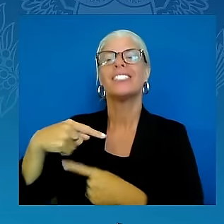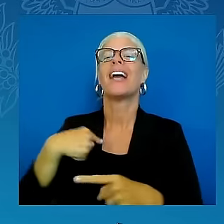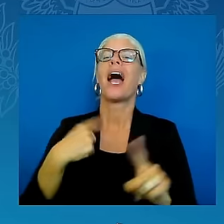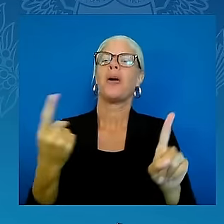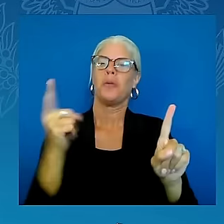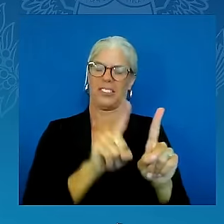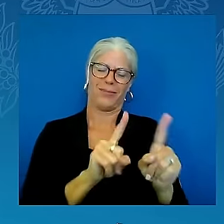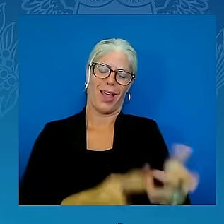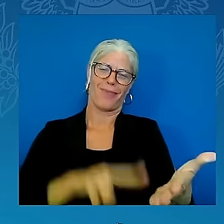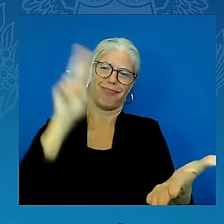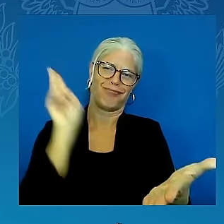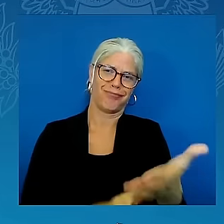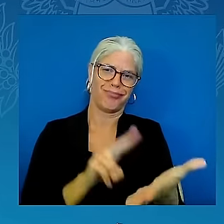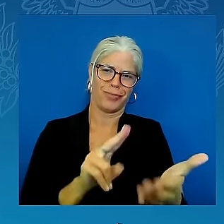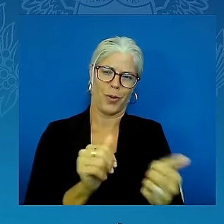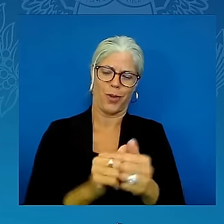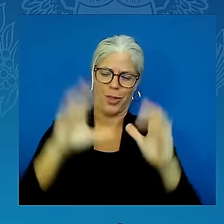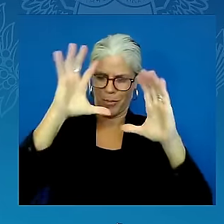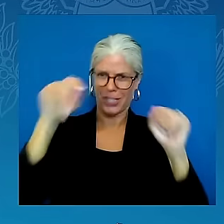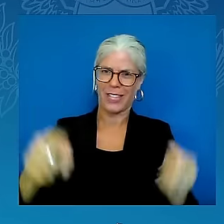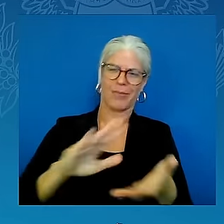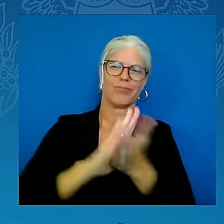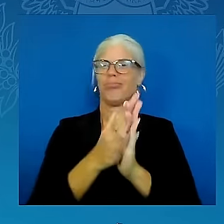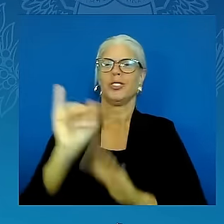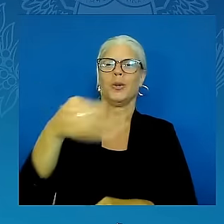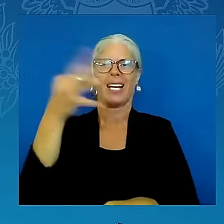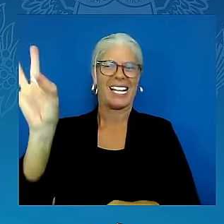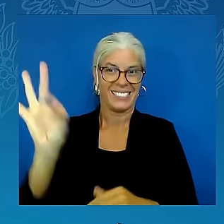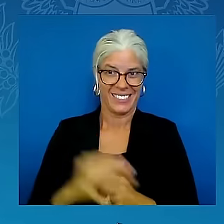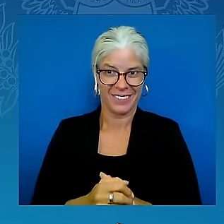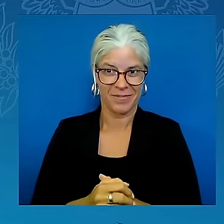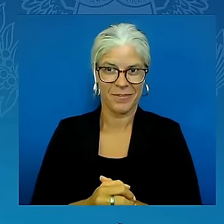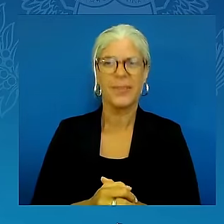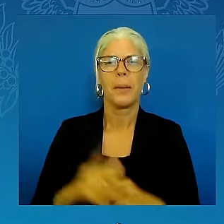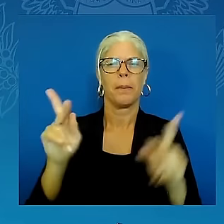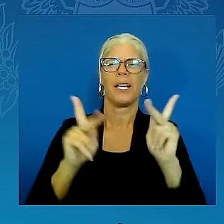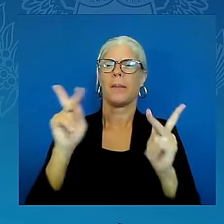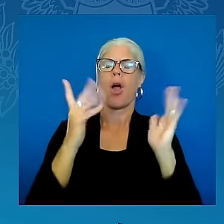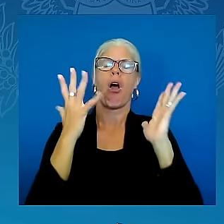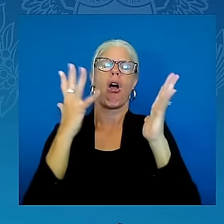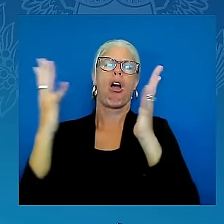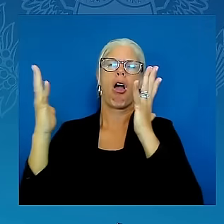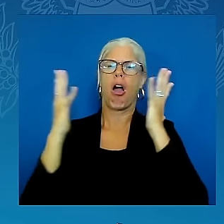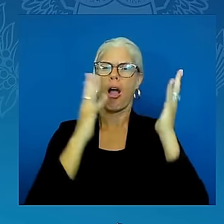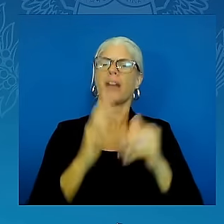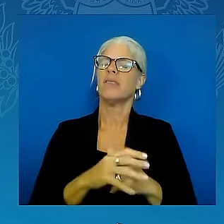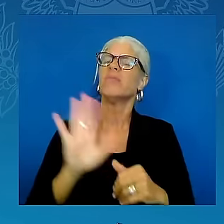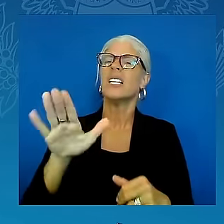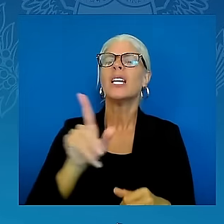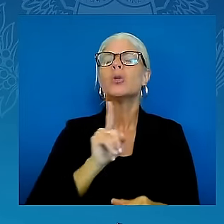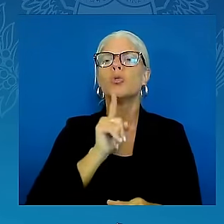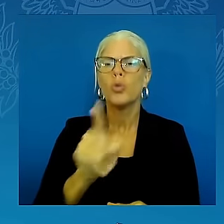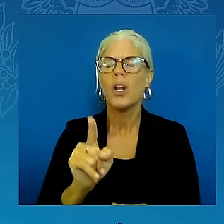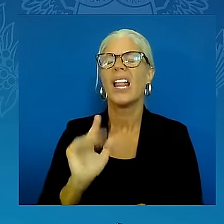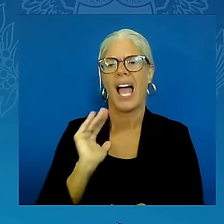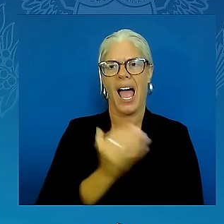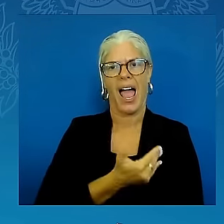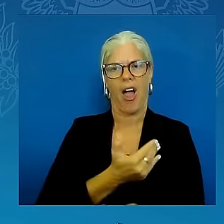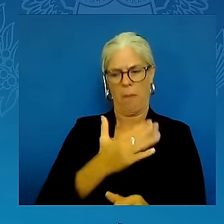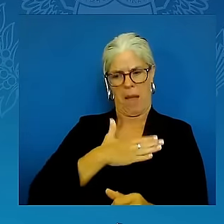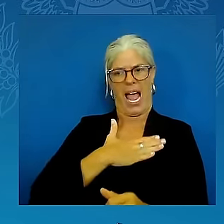it was my honor, with our President Joe Biden to stand beside Congresswoman Sheila Jackson